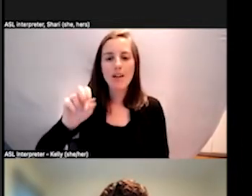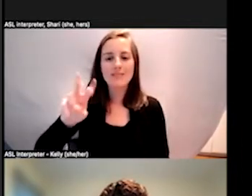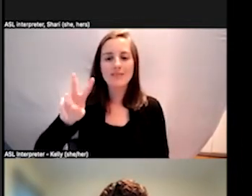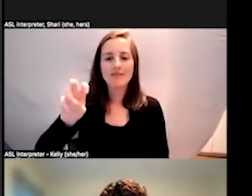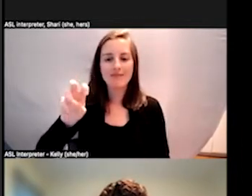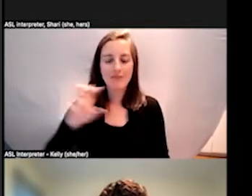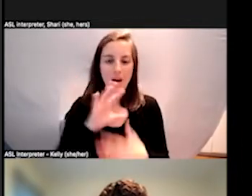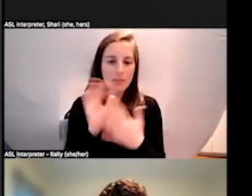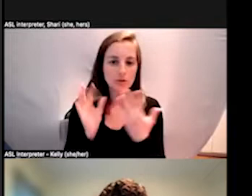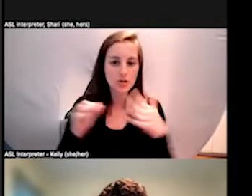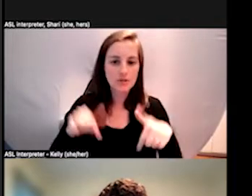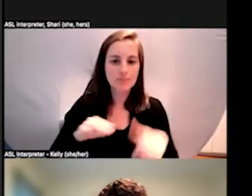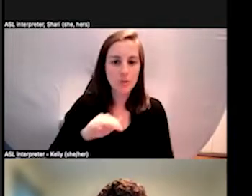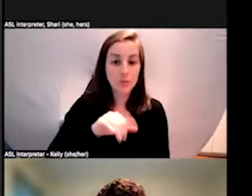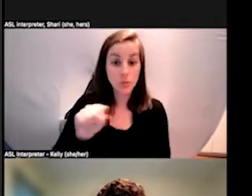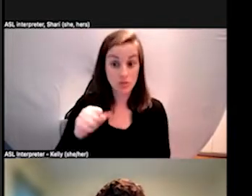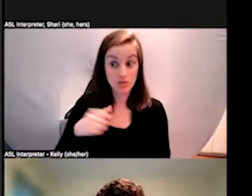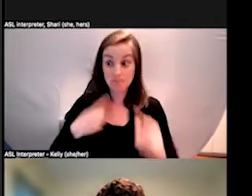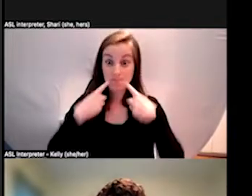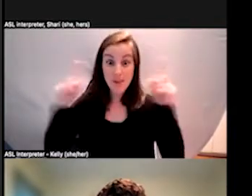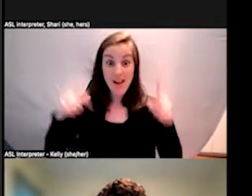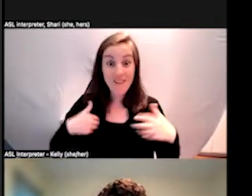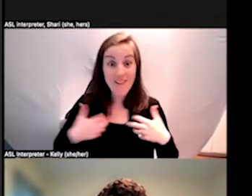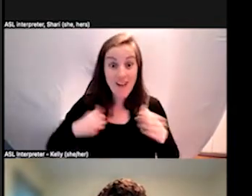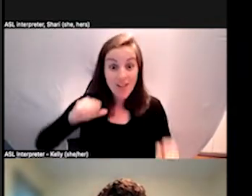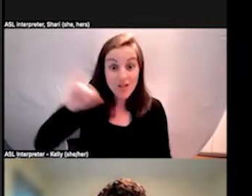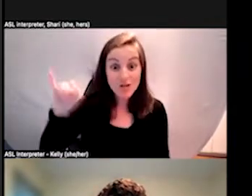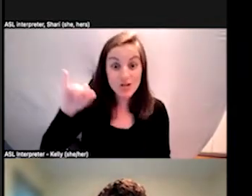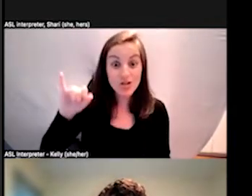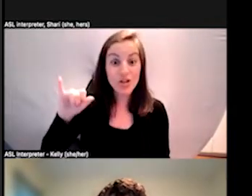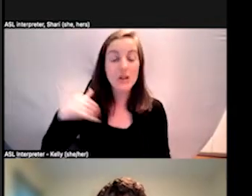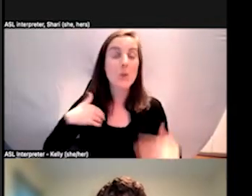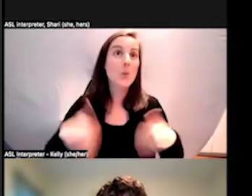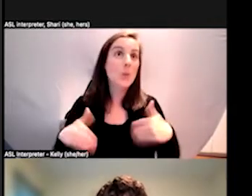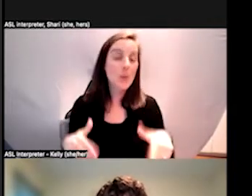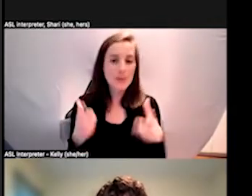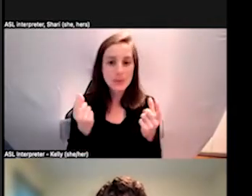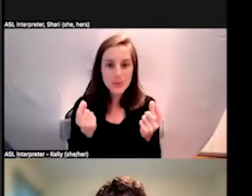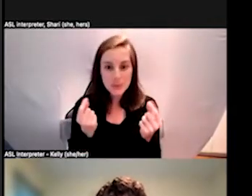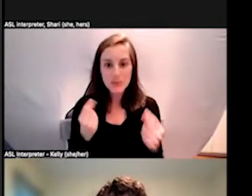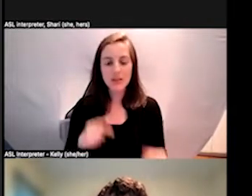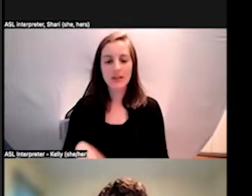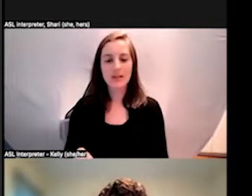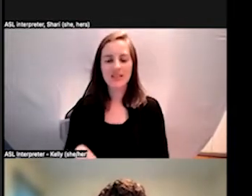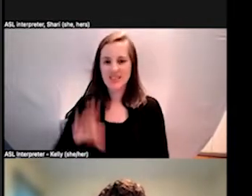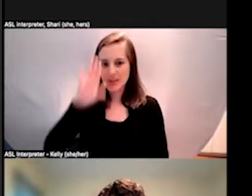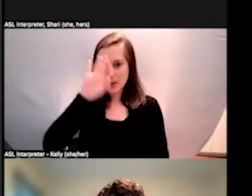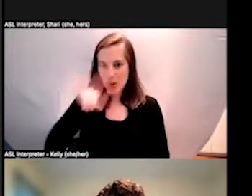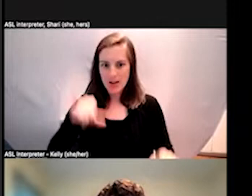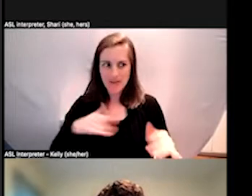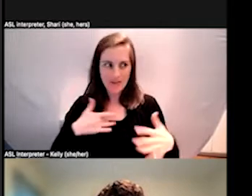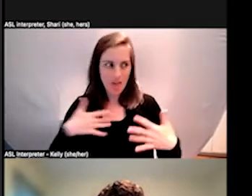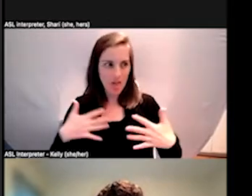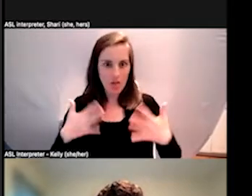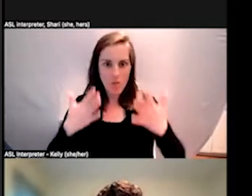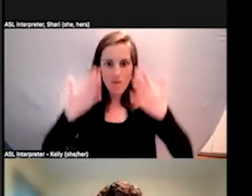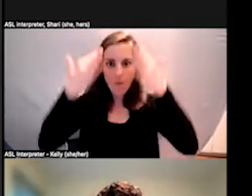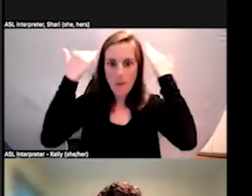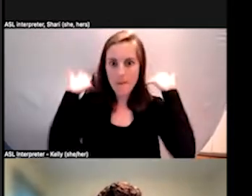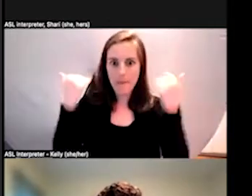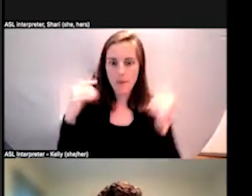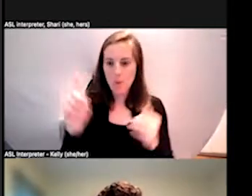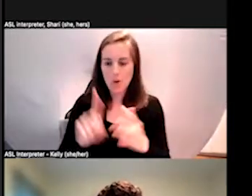time. And I know personally that it can be daunting to even know where to begin, and finding information on